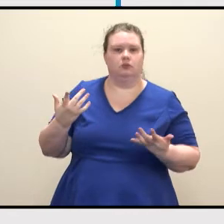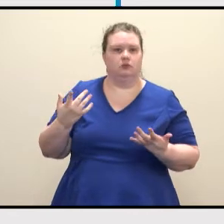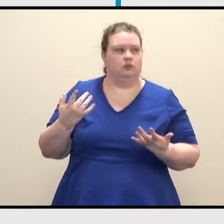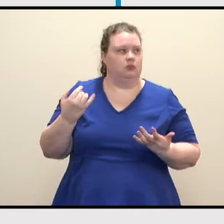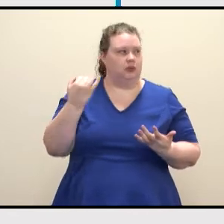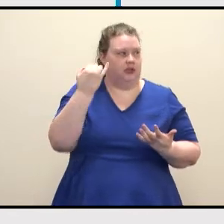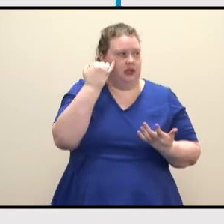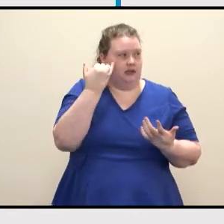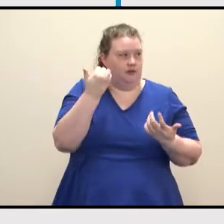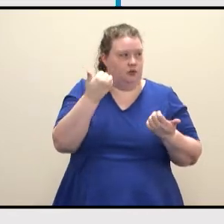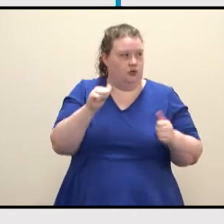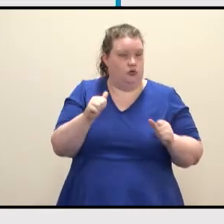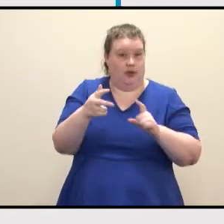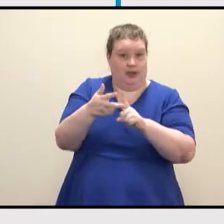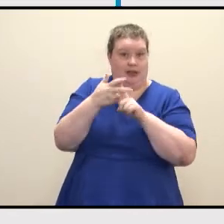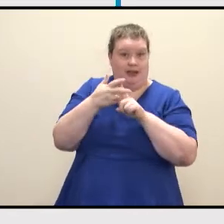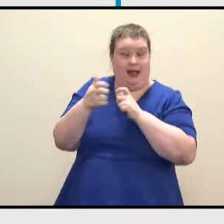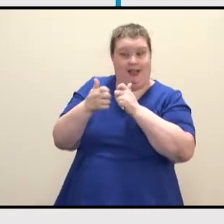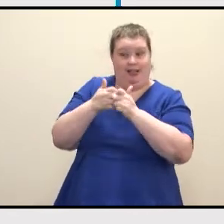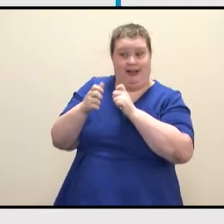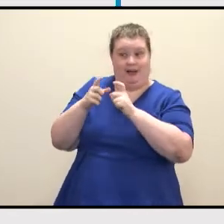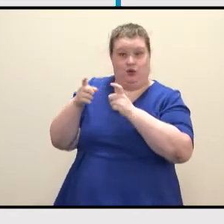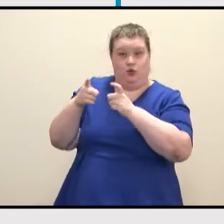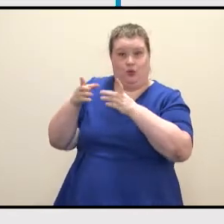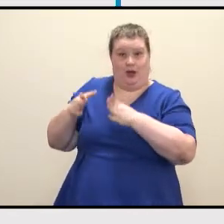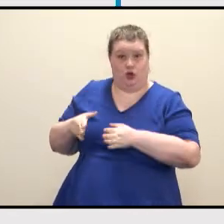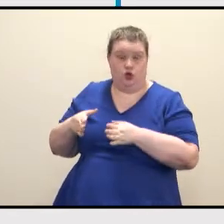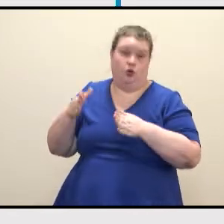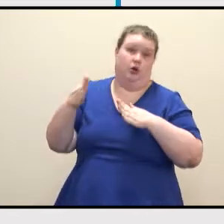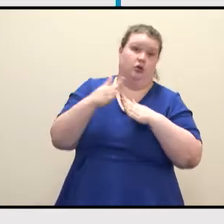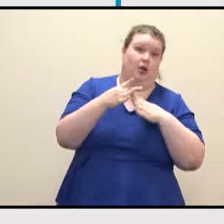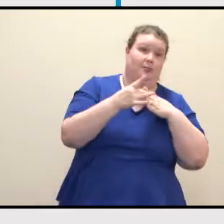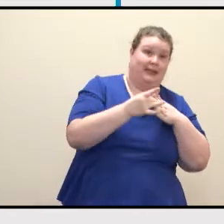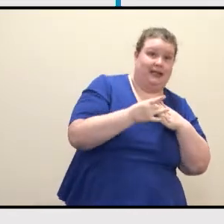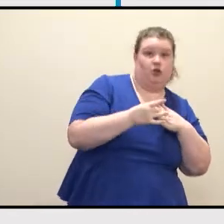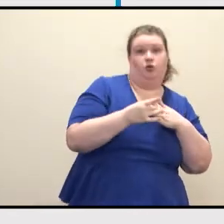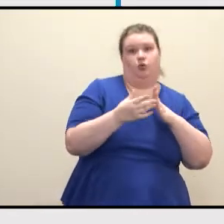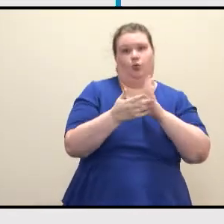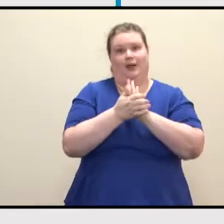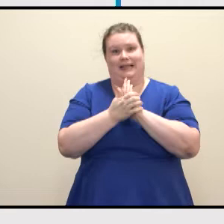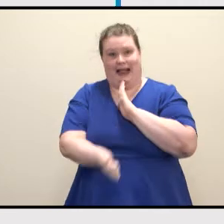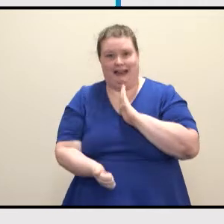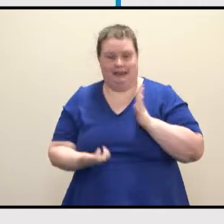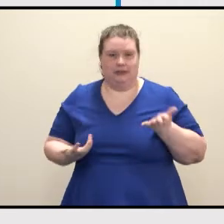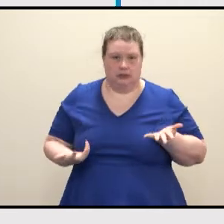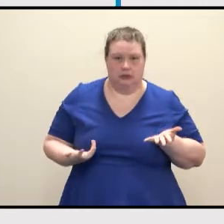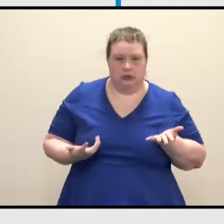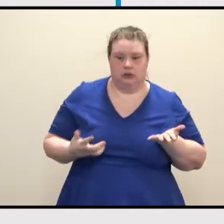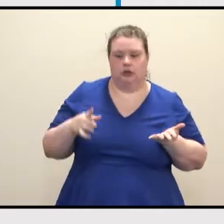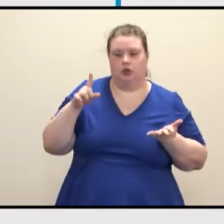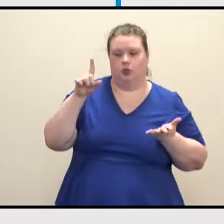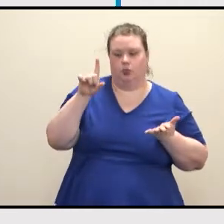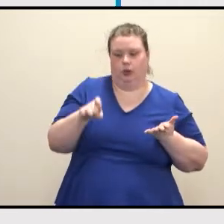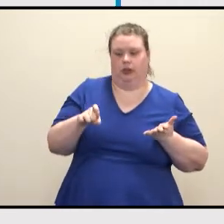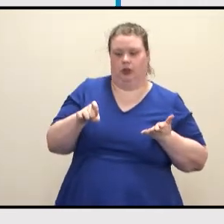Maybe if you're trying to attract an athletic director or some top leader or some great talent, you might need to lead the